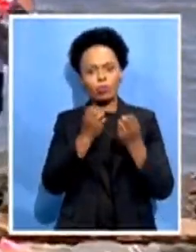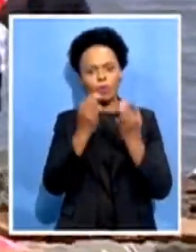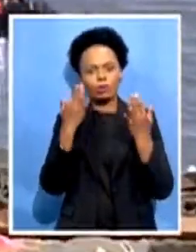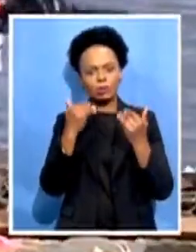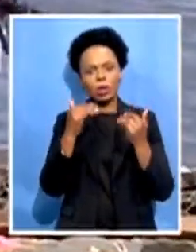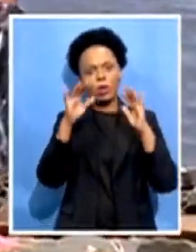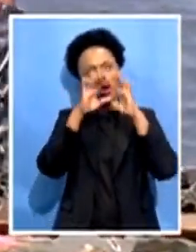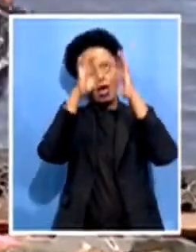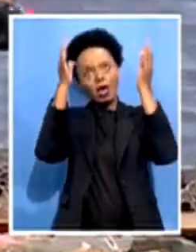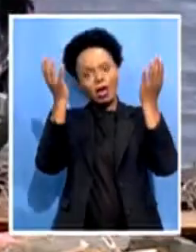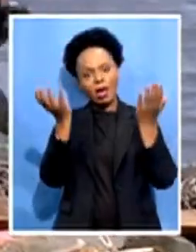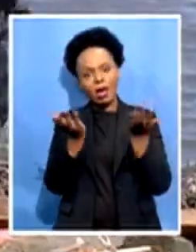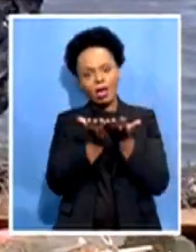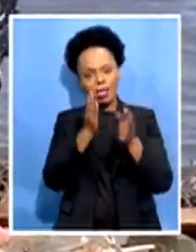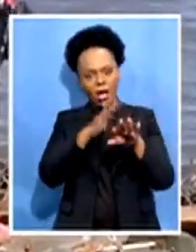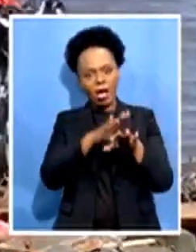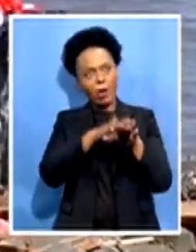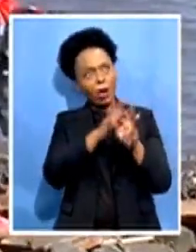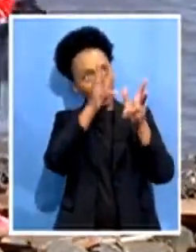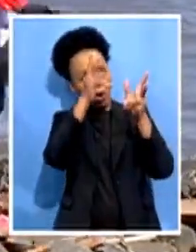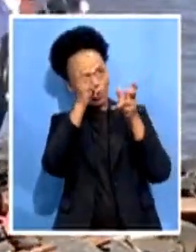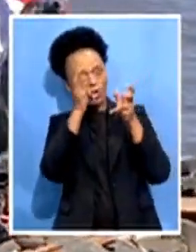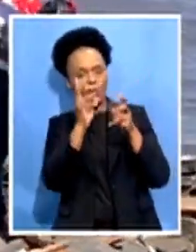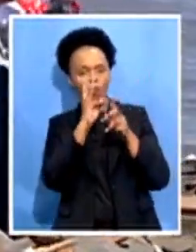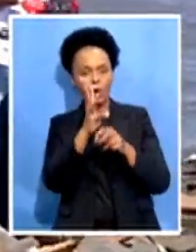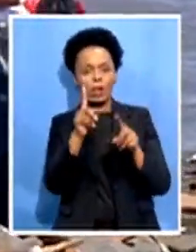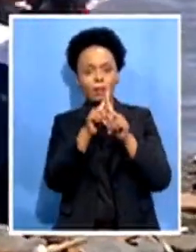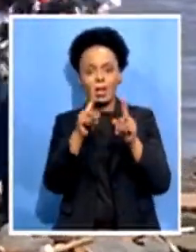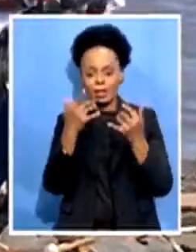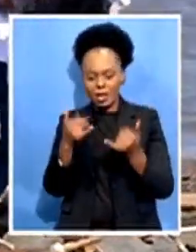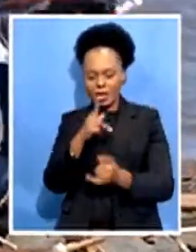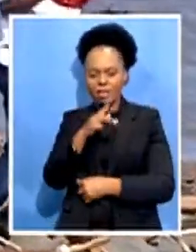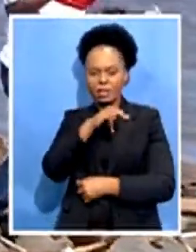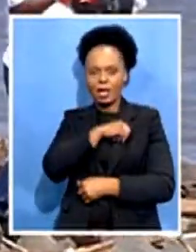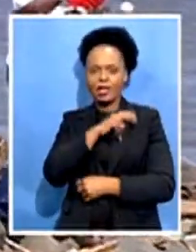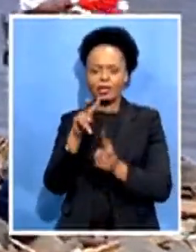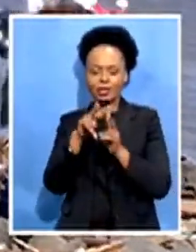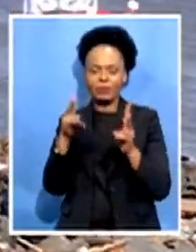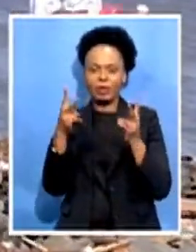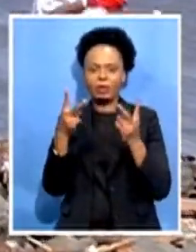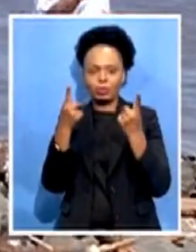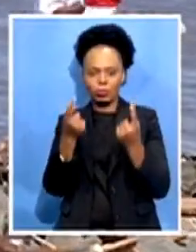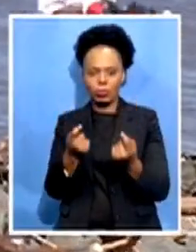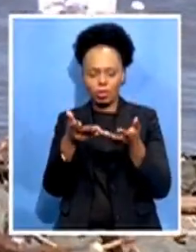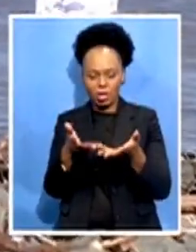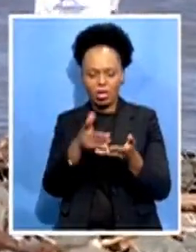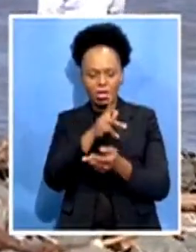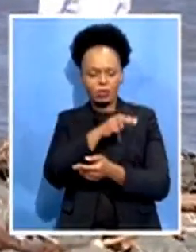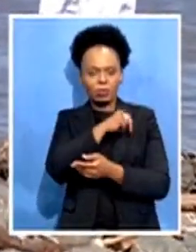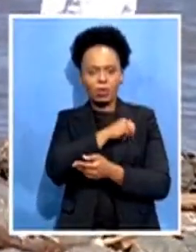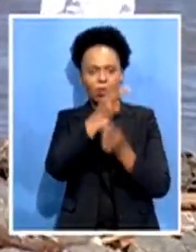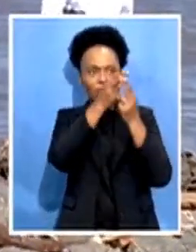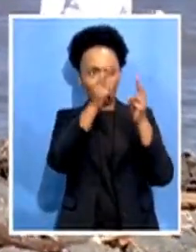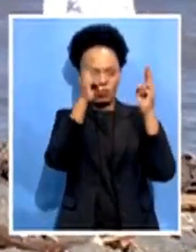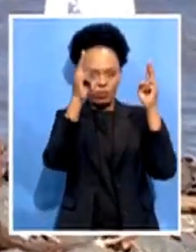KwaZulu-Natal, a different observation is taking place. The KwaZulu-Natal University is partnering with the Norwegian University, and